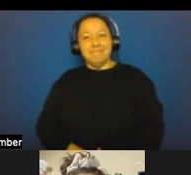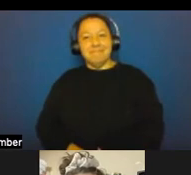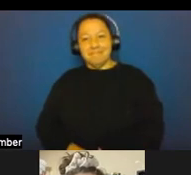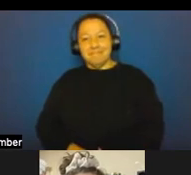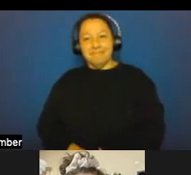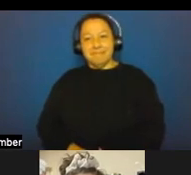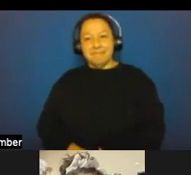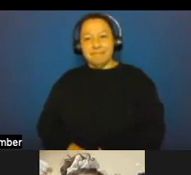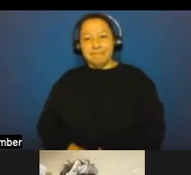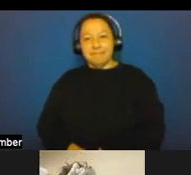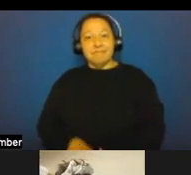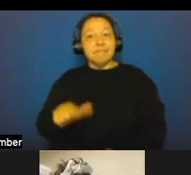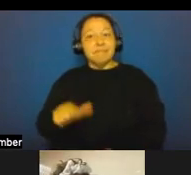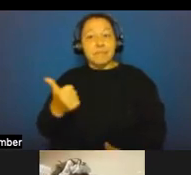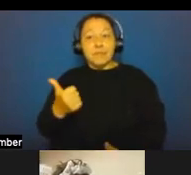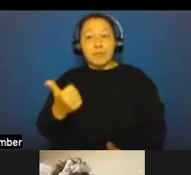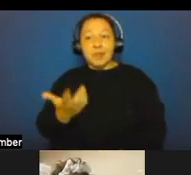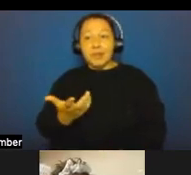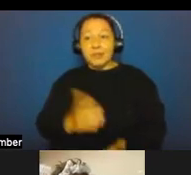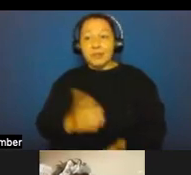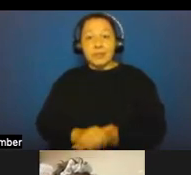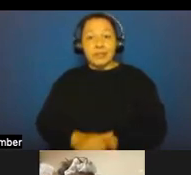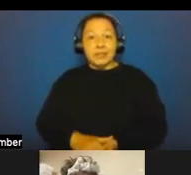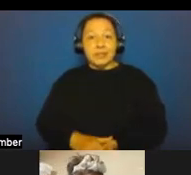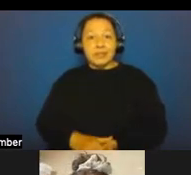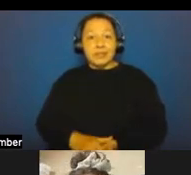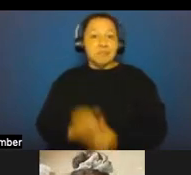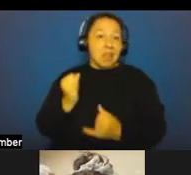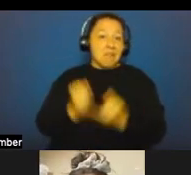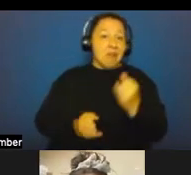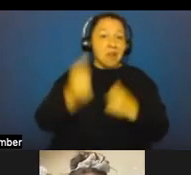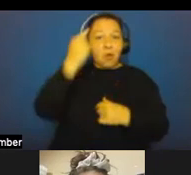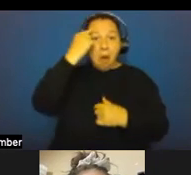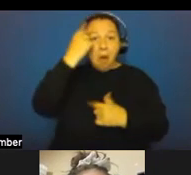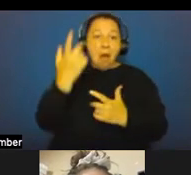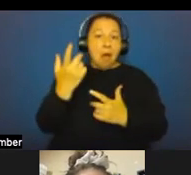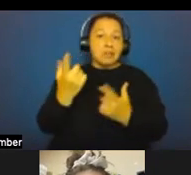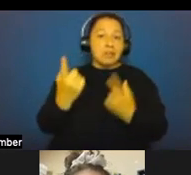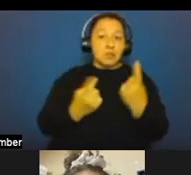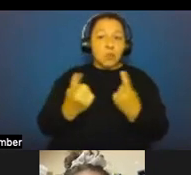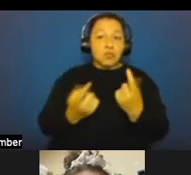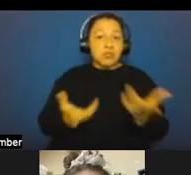Any other final thoughts or questions?